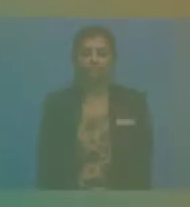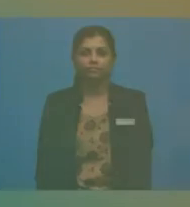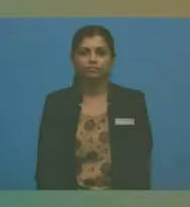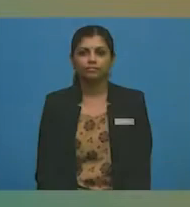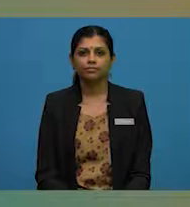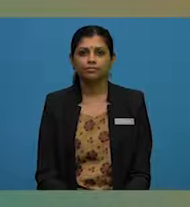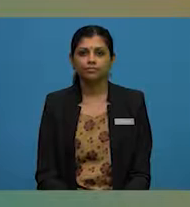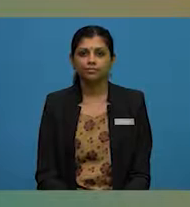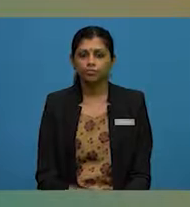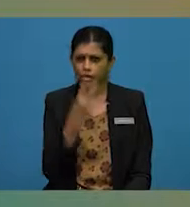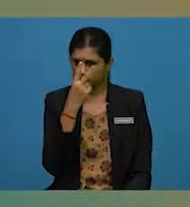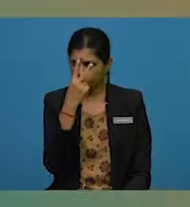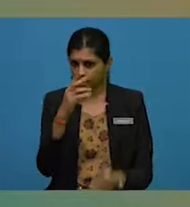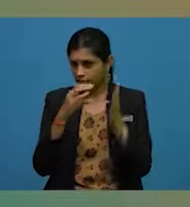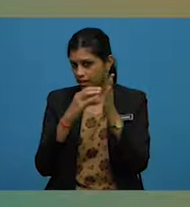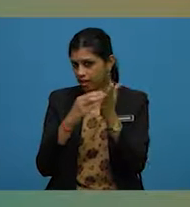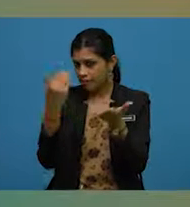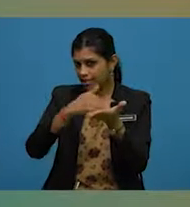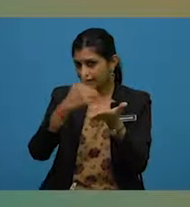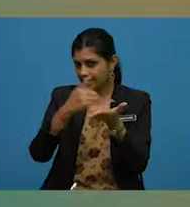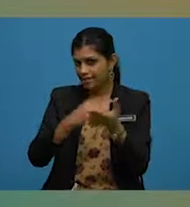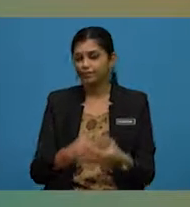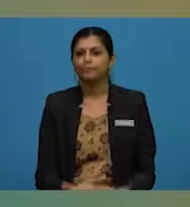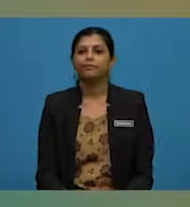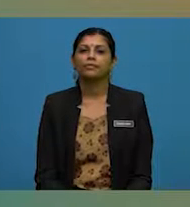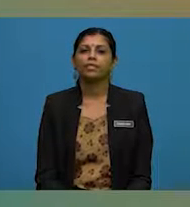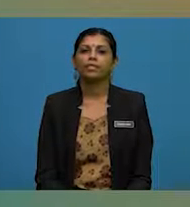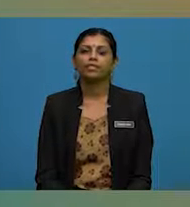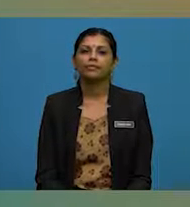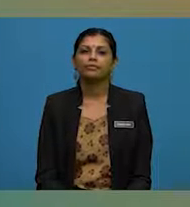Look at the paragraph once again.